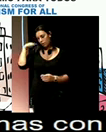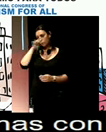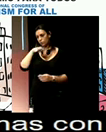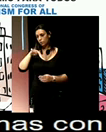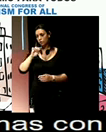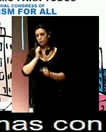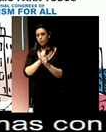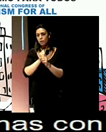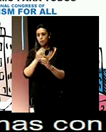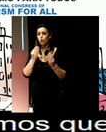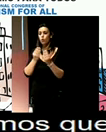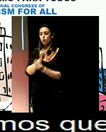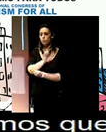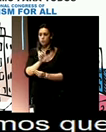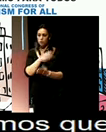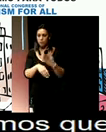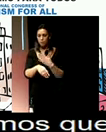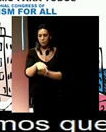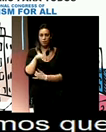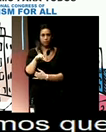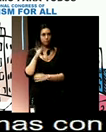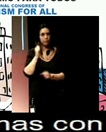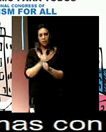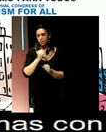for our disabled peoples, we are